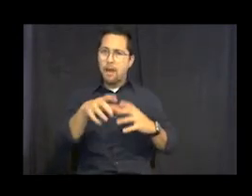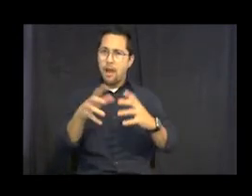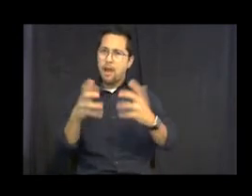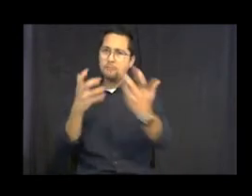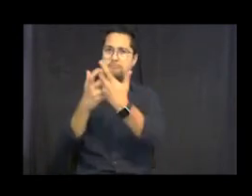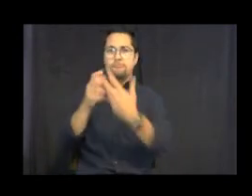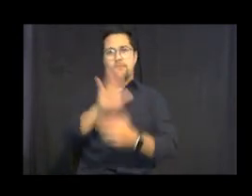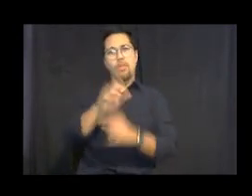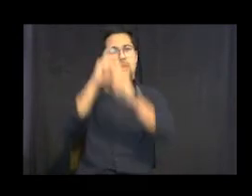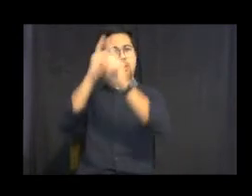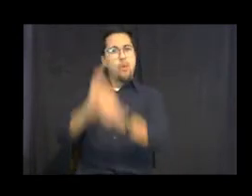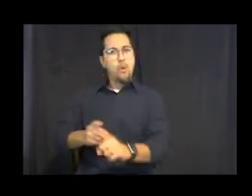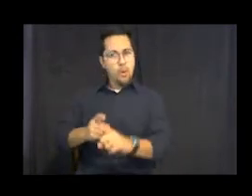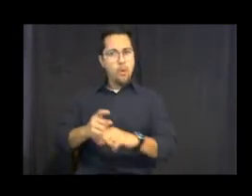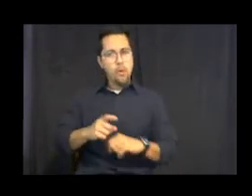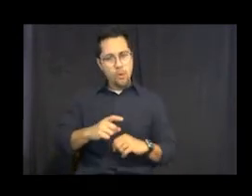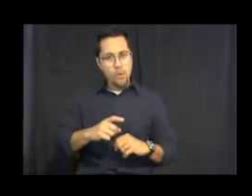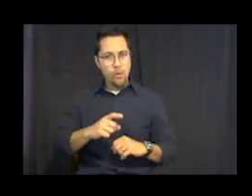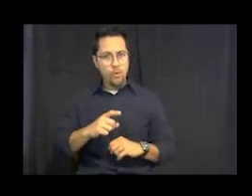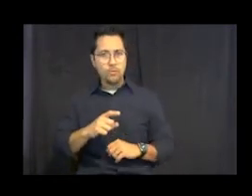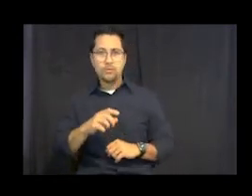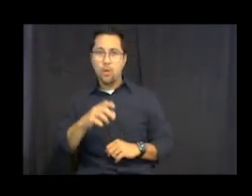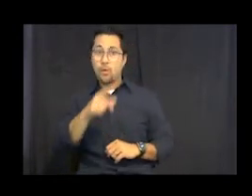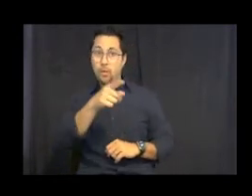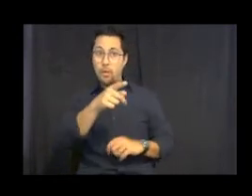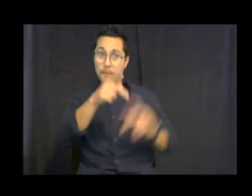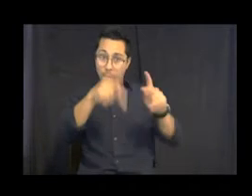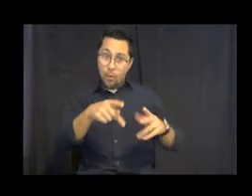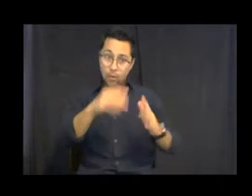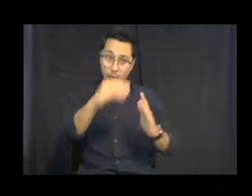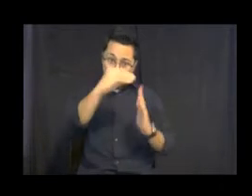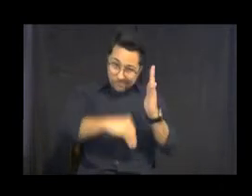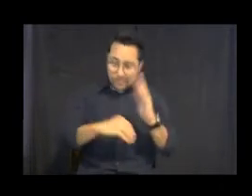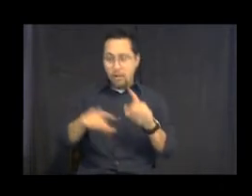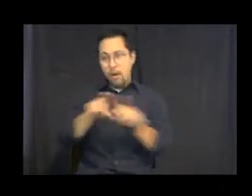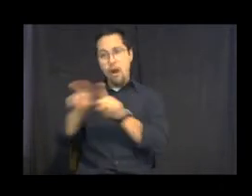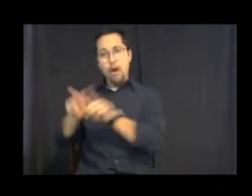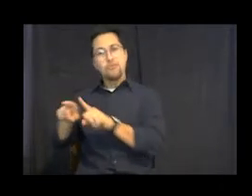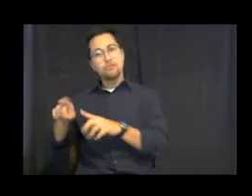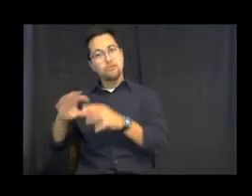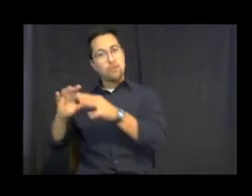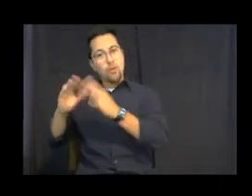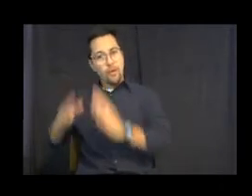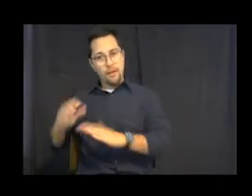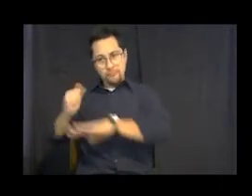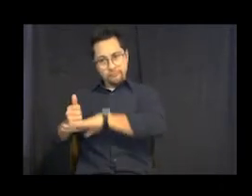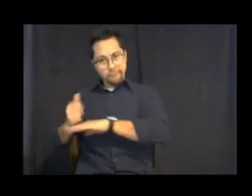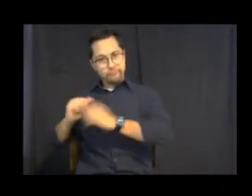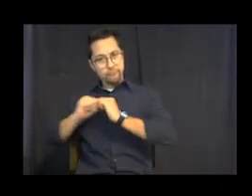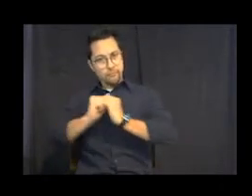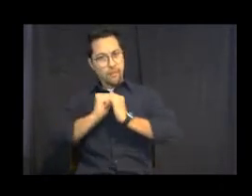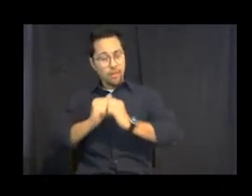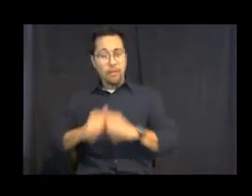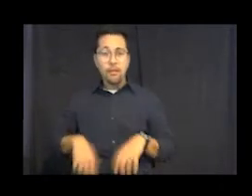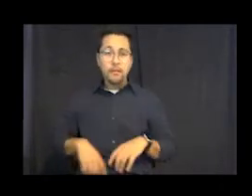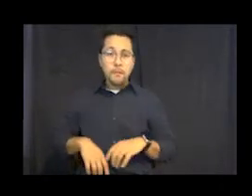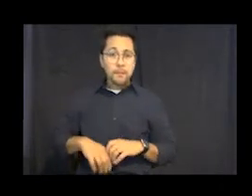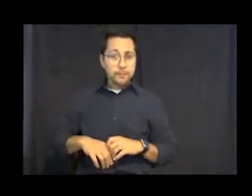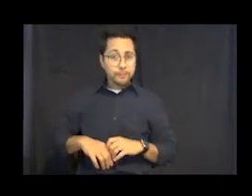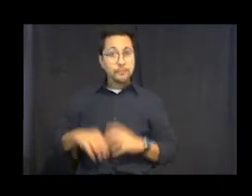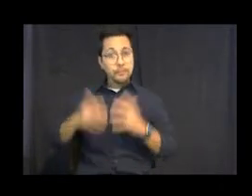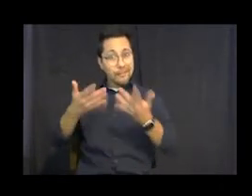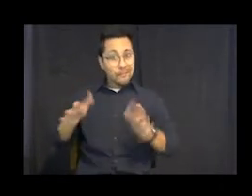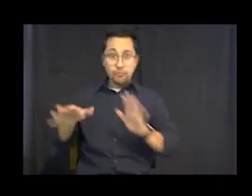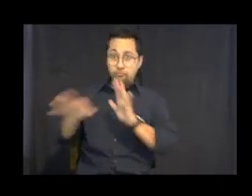support plan, which was completed by the individual and all of their circle of supports as well. Once the interview is completed and the provider